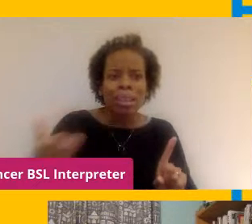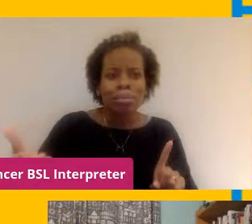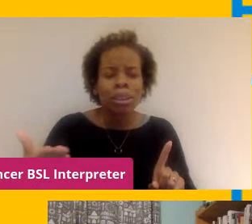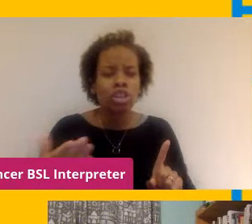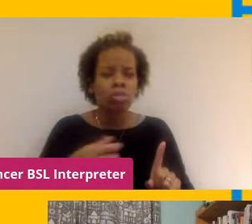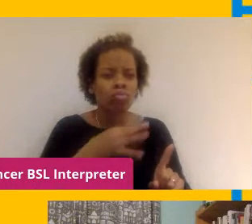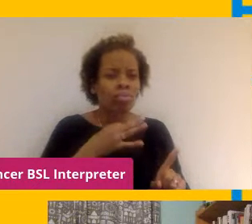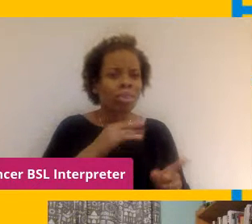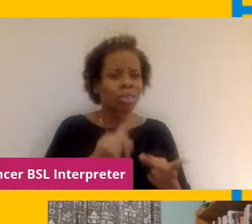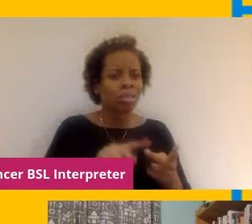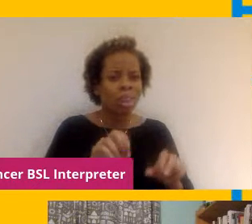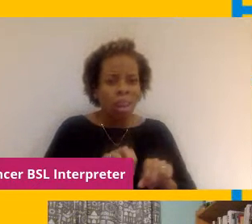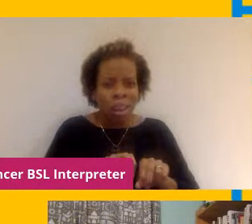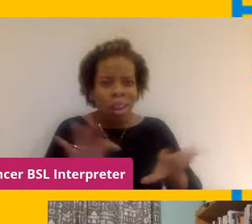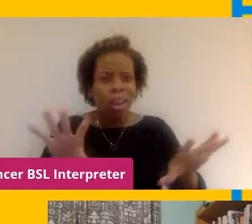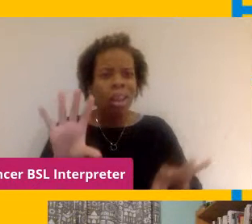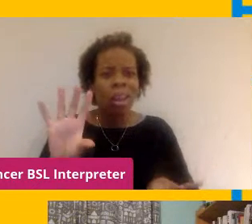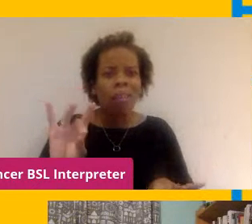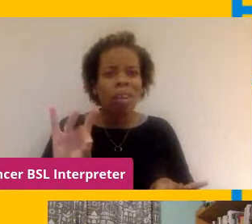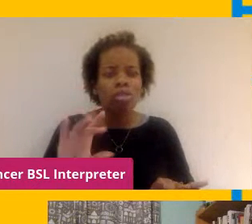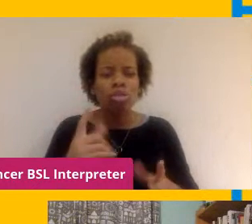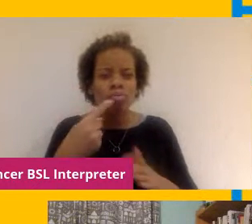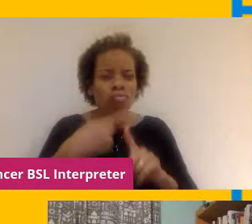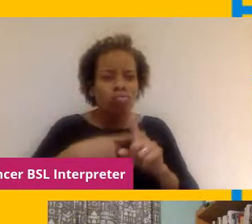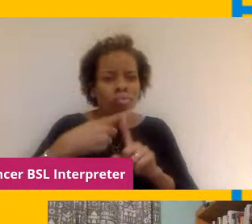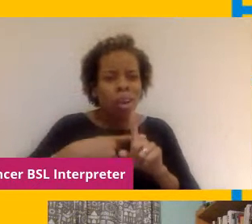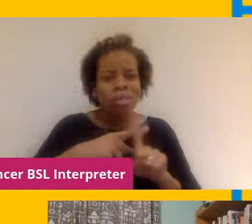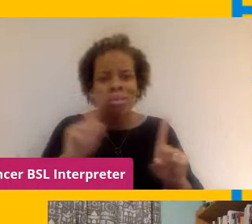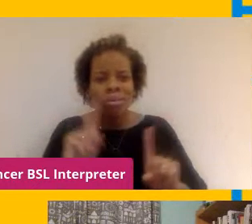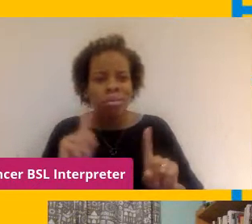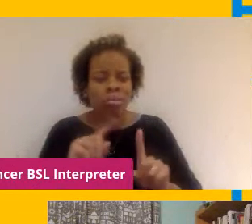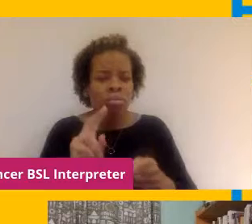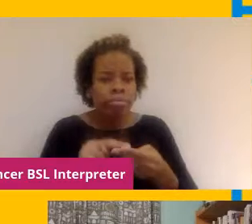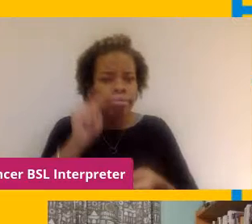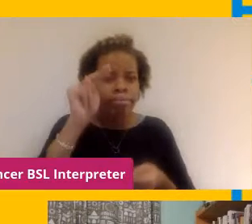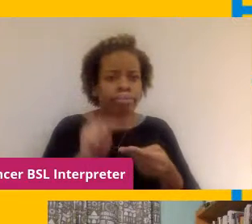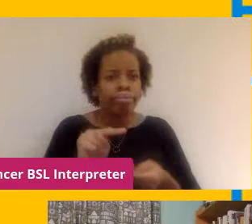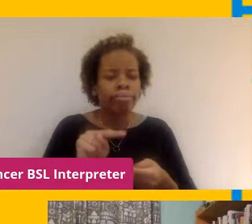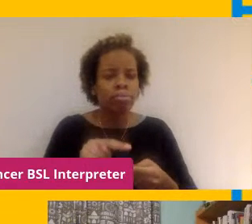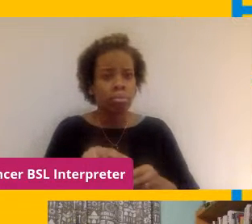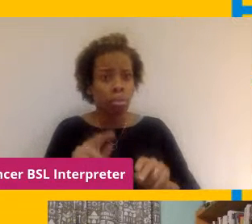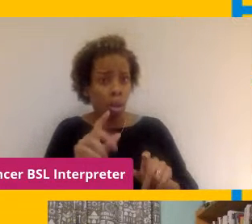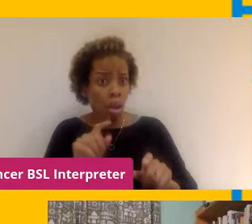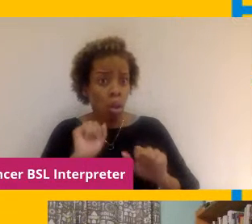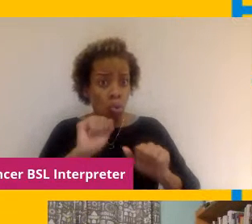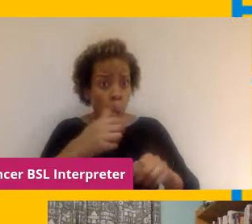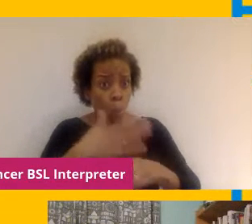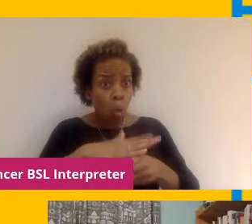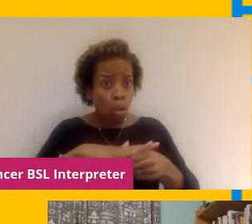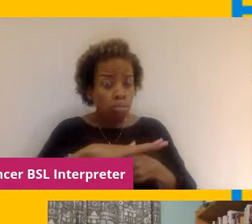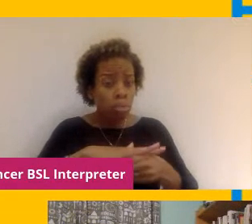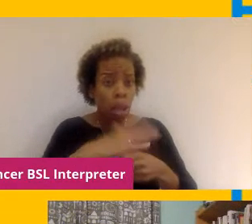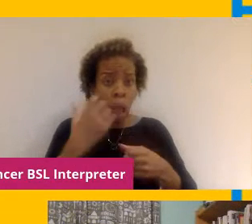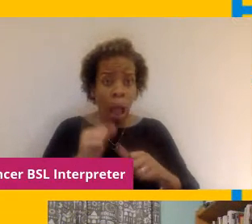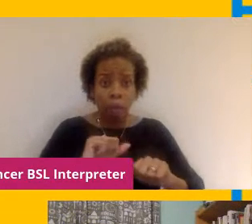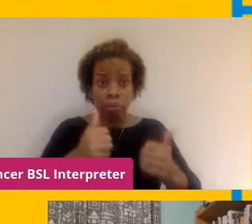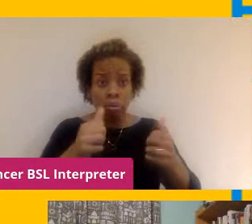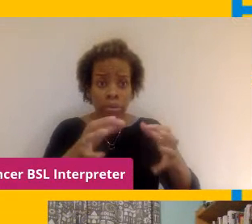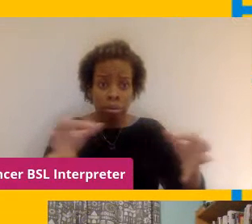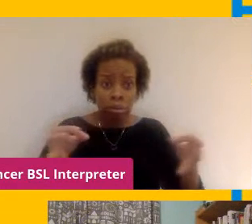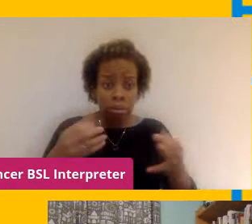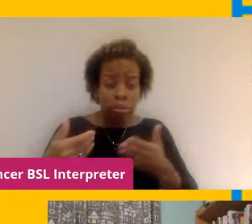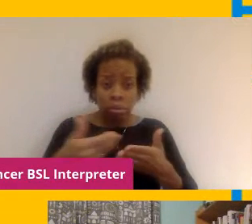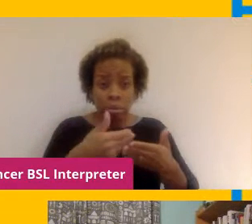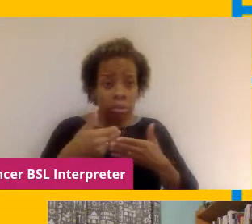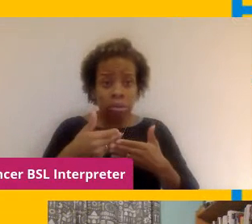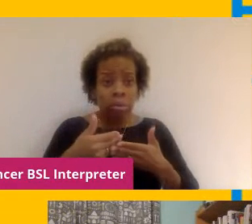the staff absences, how effective has you know, COVID being controlled in the workplace. So some libraries are operating